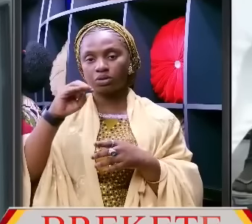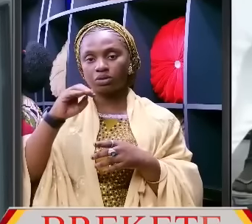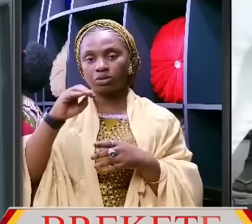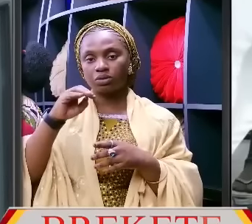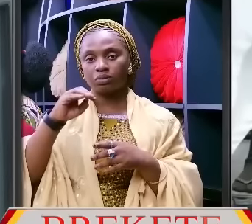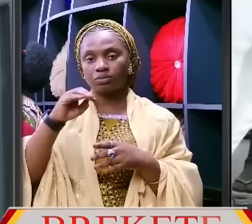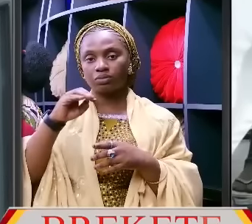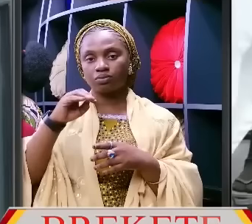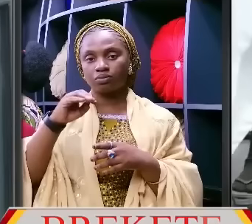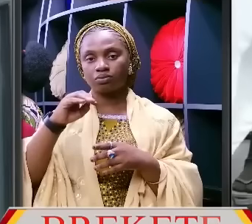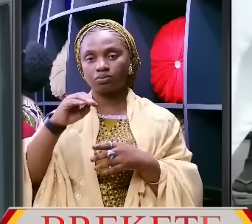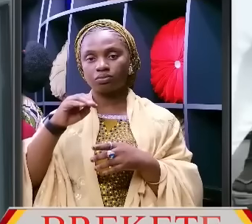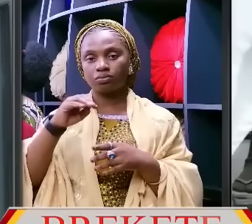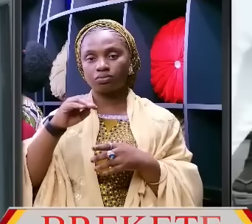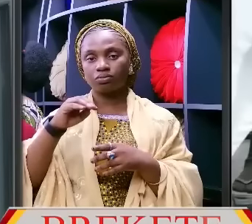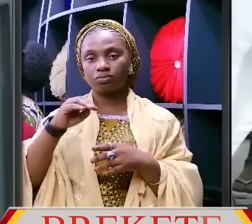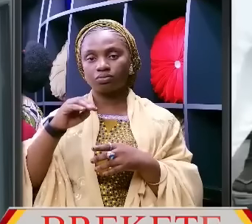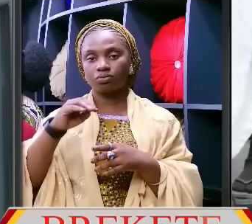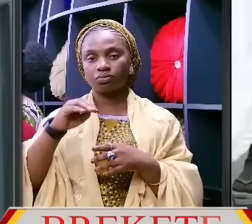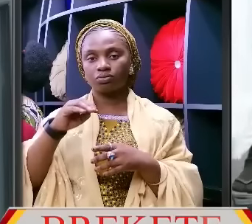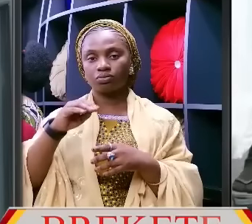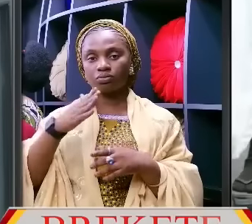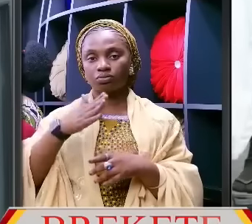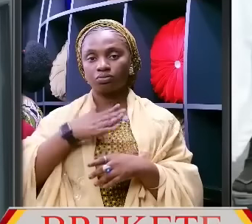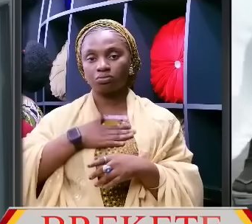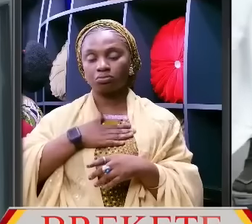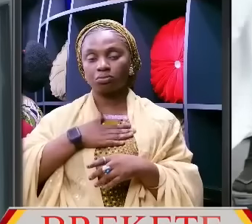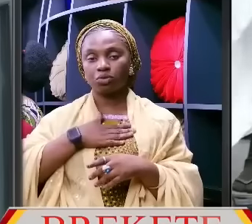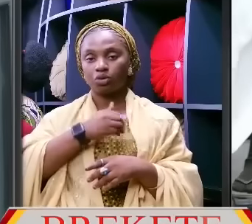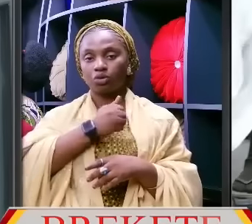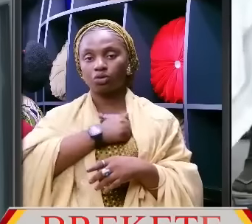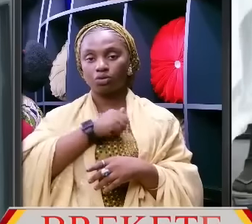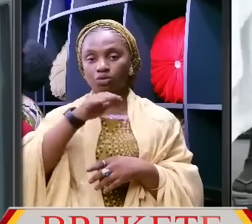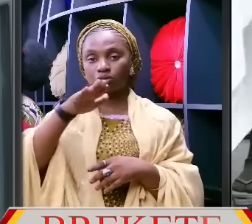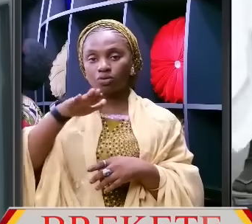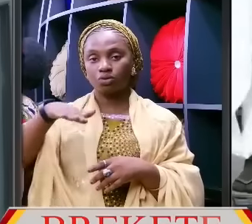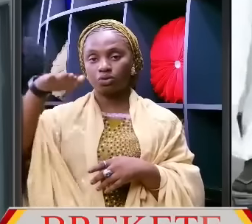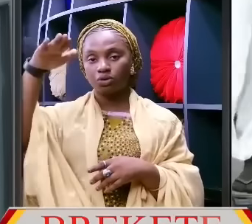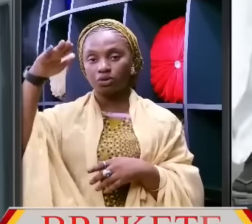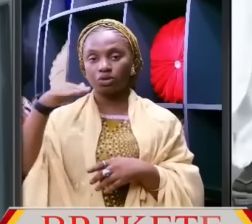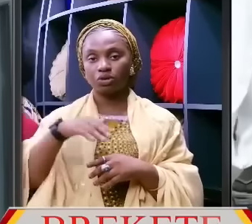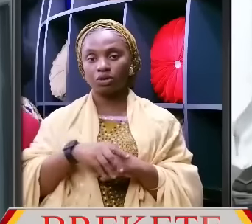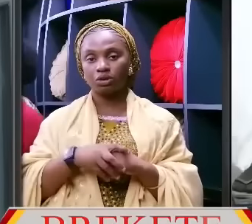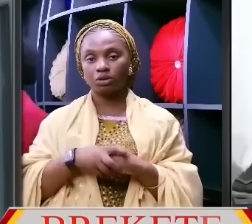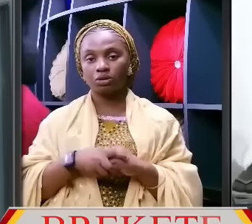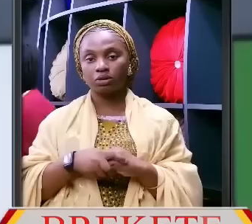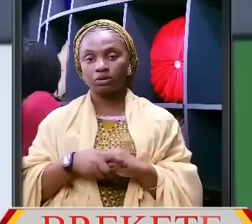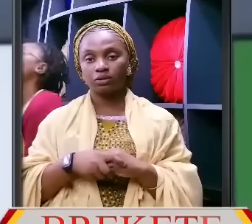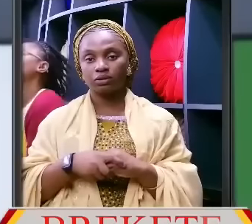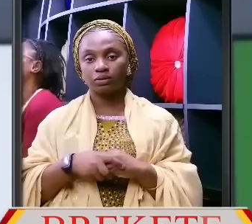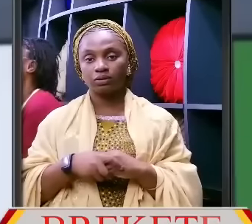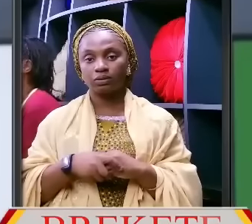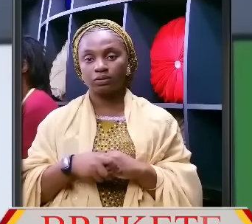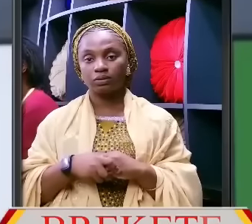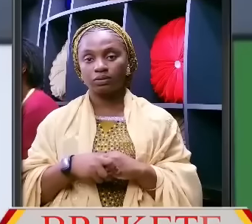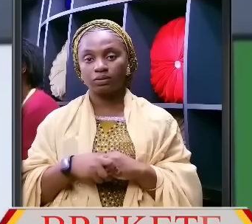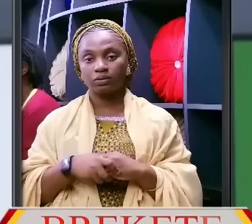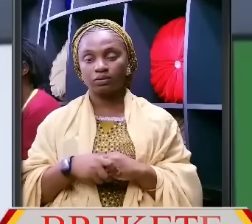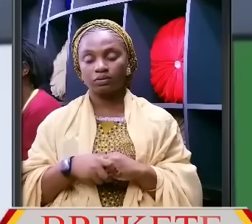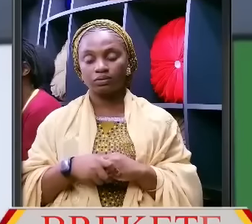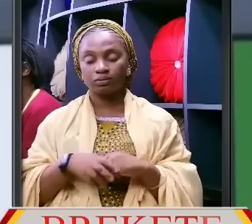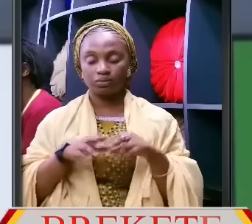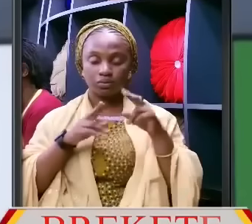vacant room. Imagine. No vacant room. In my own PQ. No worry. Now, sir, all those ones don't pass. Make we no go back there,